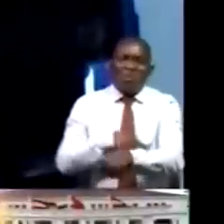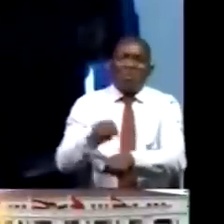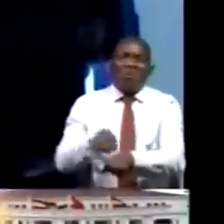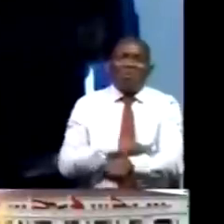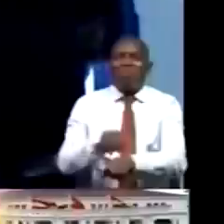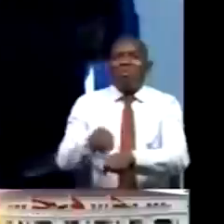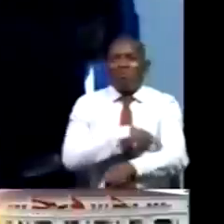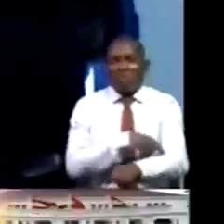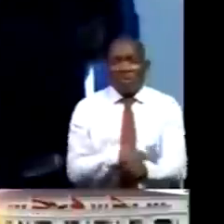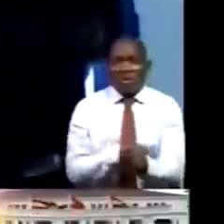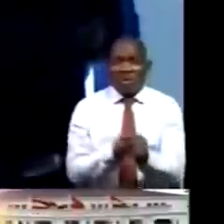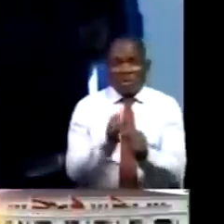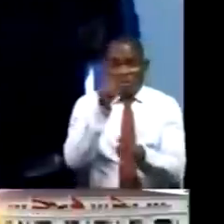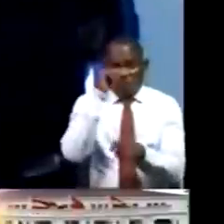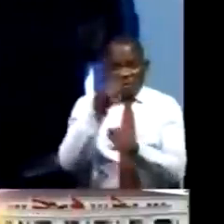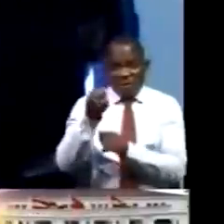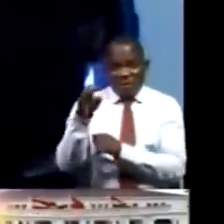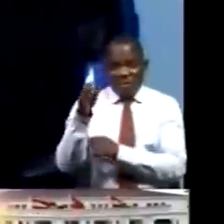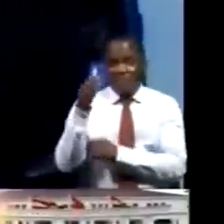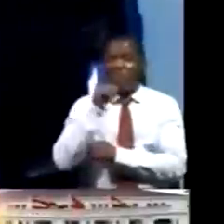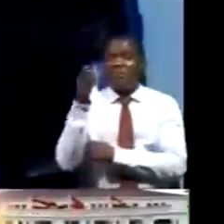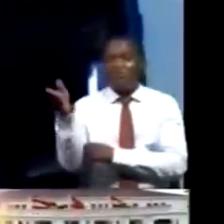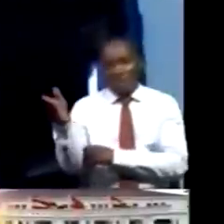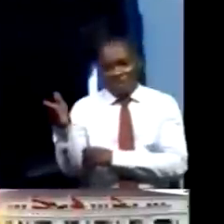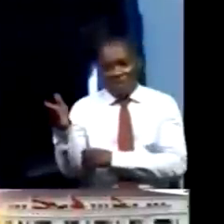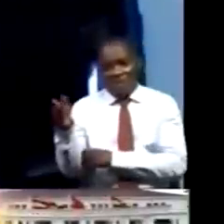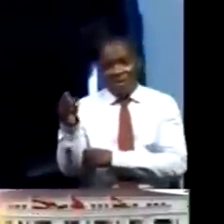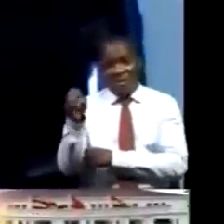Yes. And because the commissioner was not there,